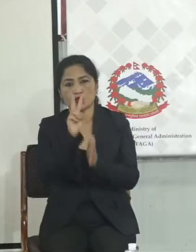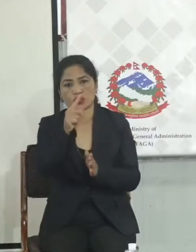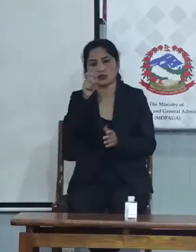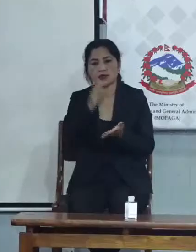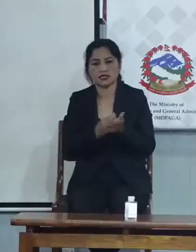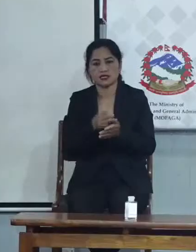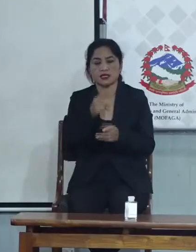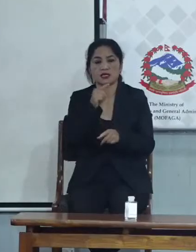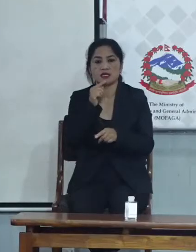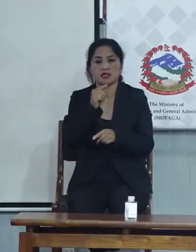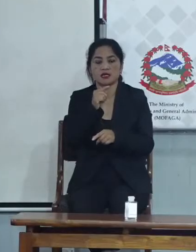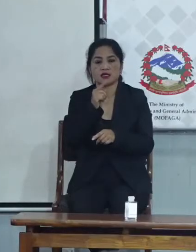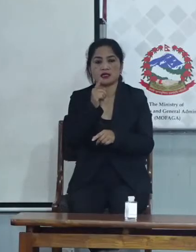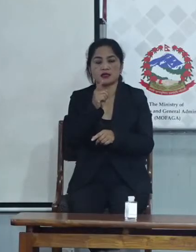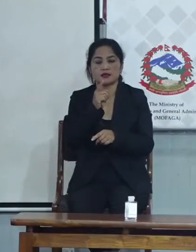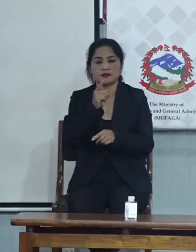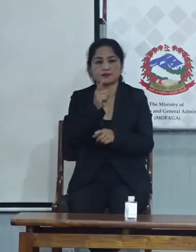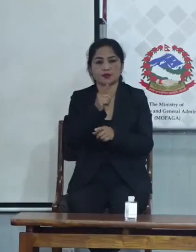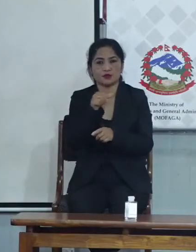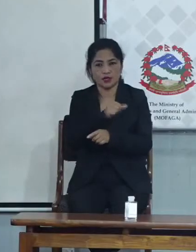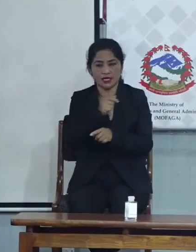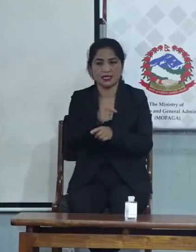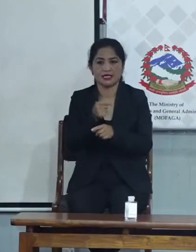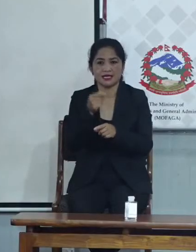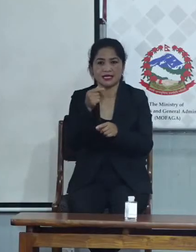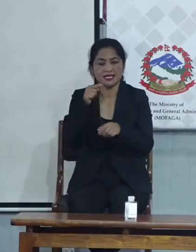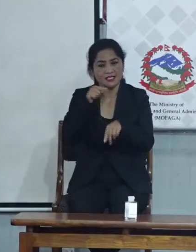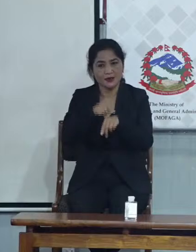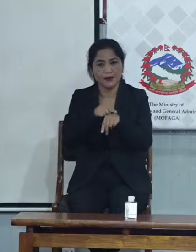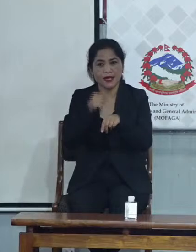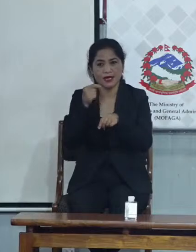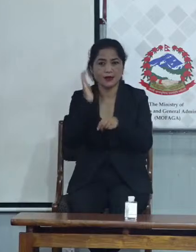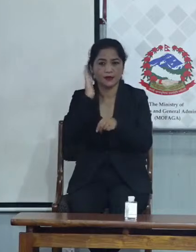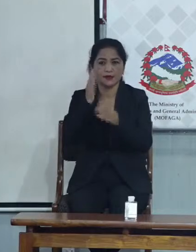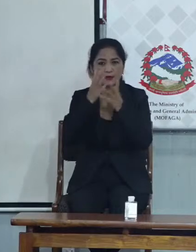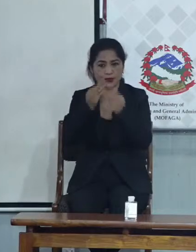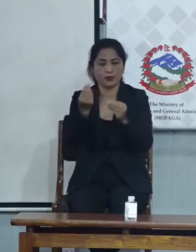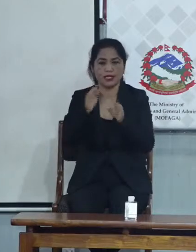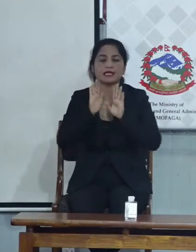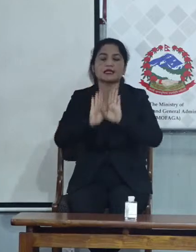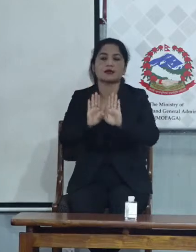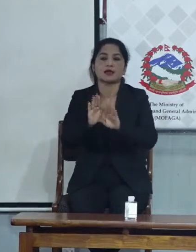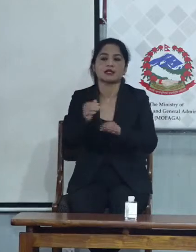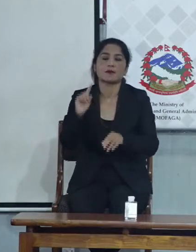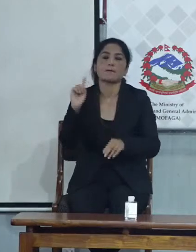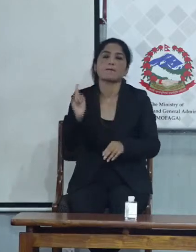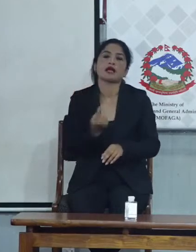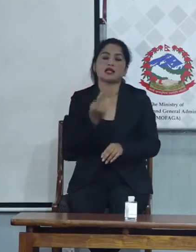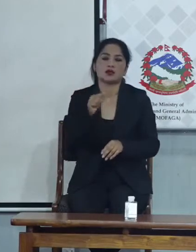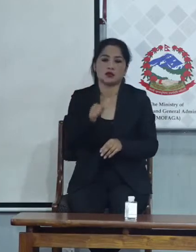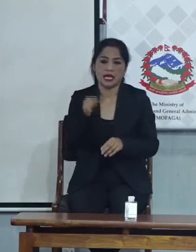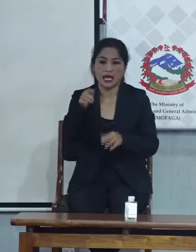presentation. First, let's take questions from the floor. If you have questions.